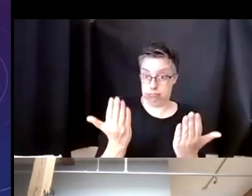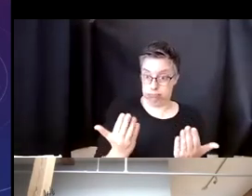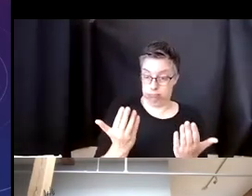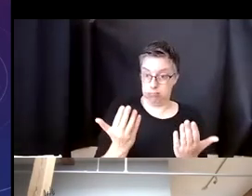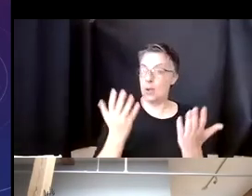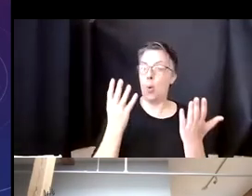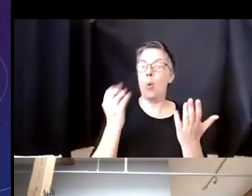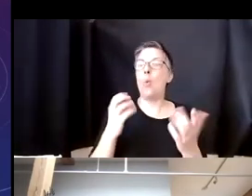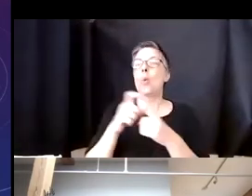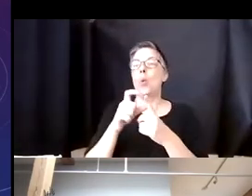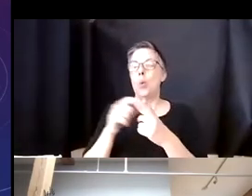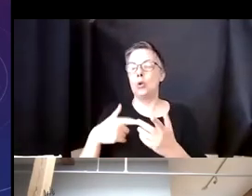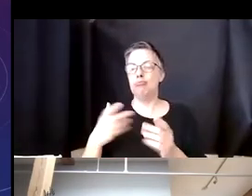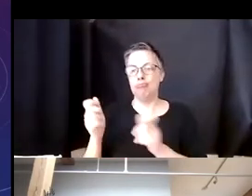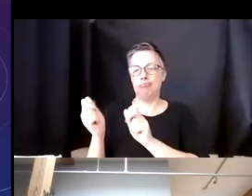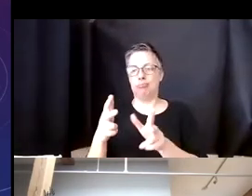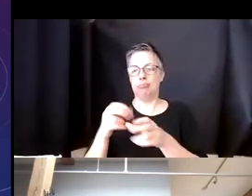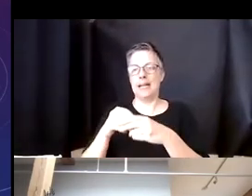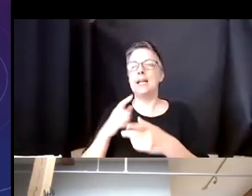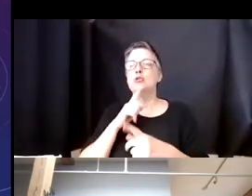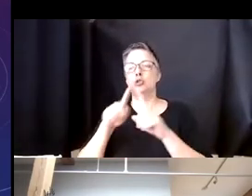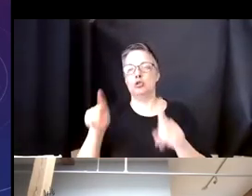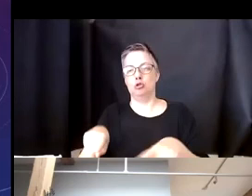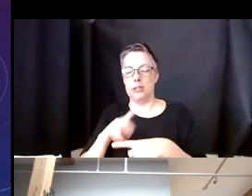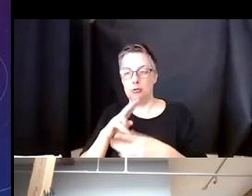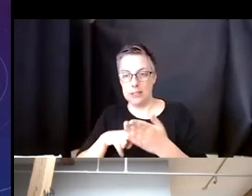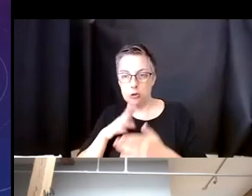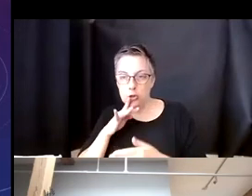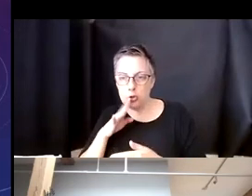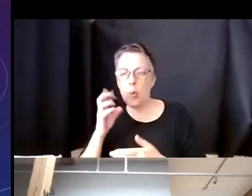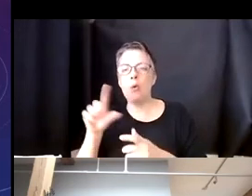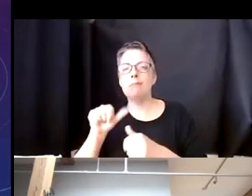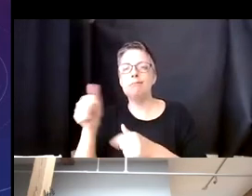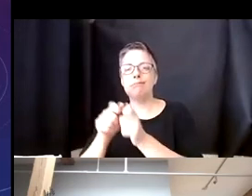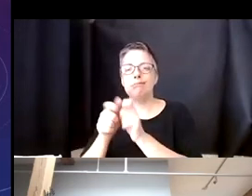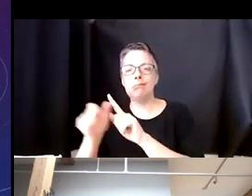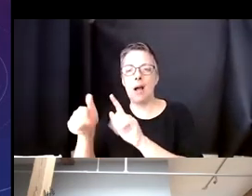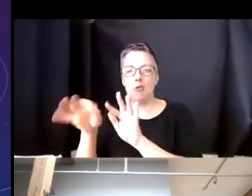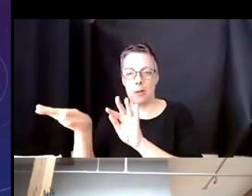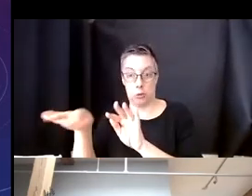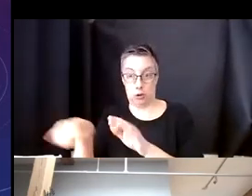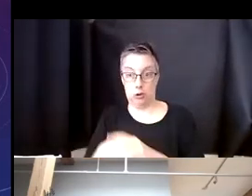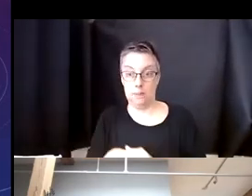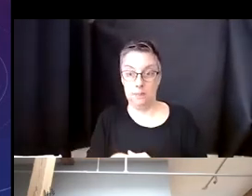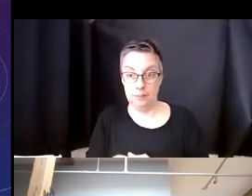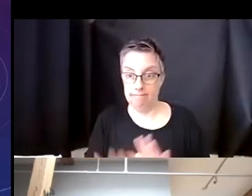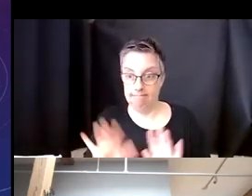Word doc, to input into their screen readers or translate into another language. So with